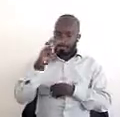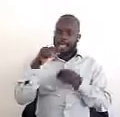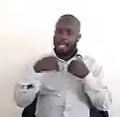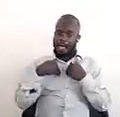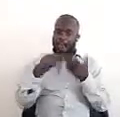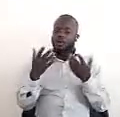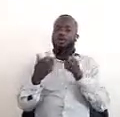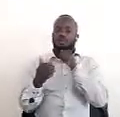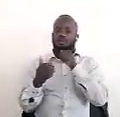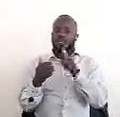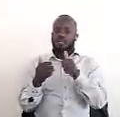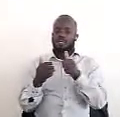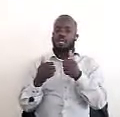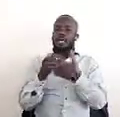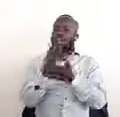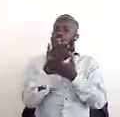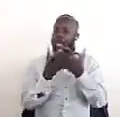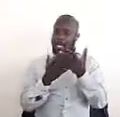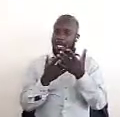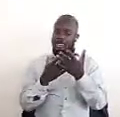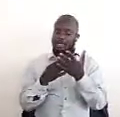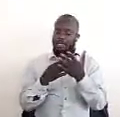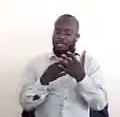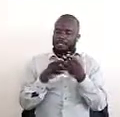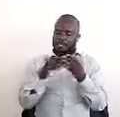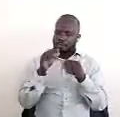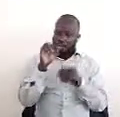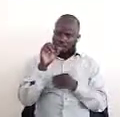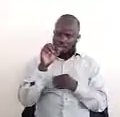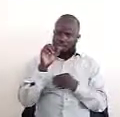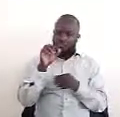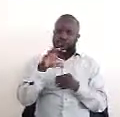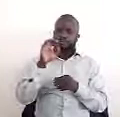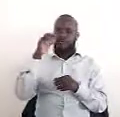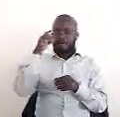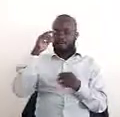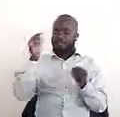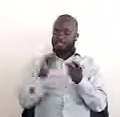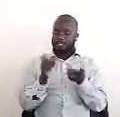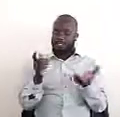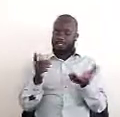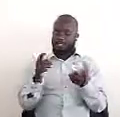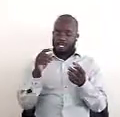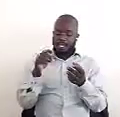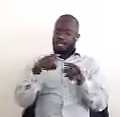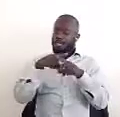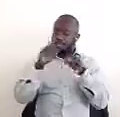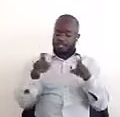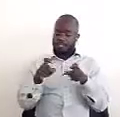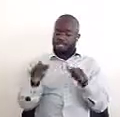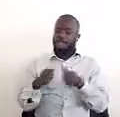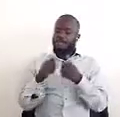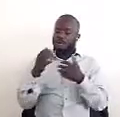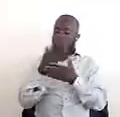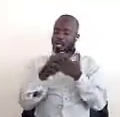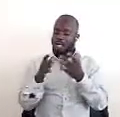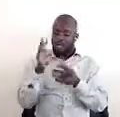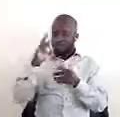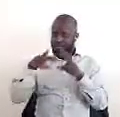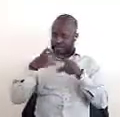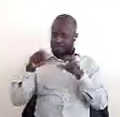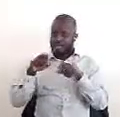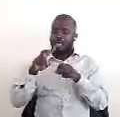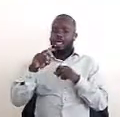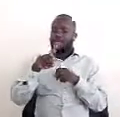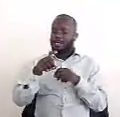you have been infected with HIV, a blood sample will have to be taken for testing. Tests performed on your blood sample will